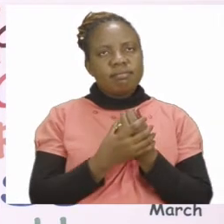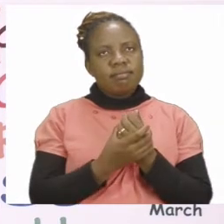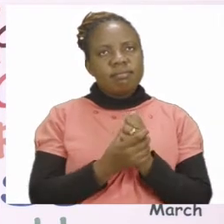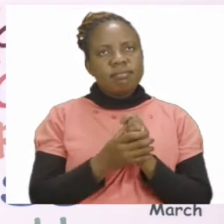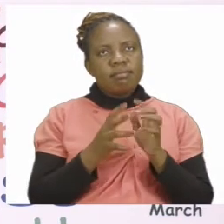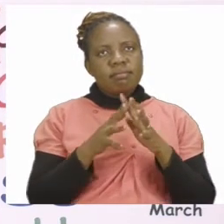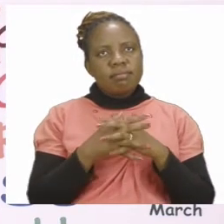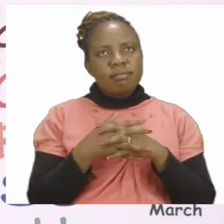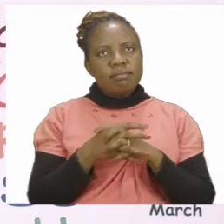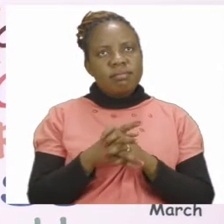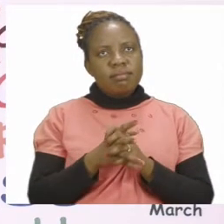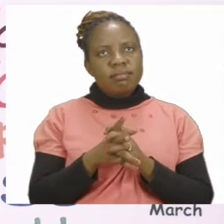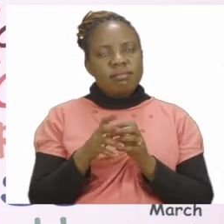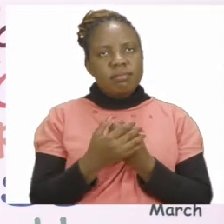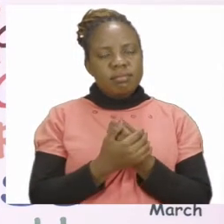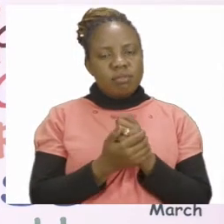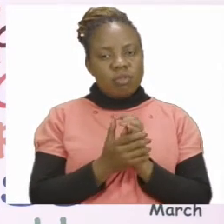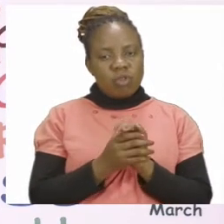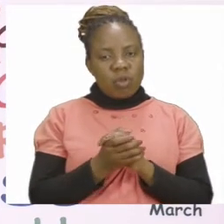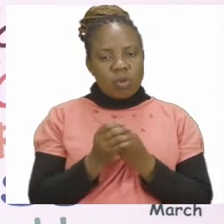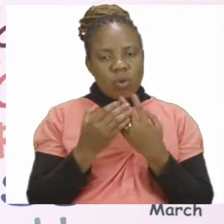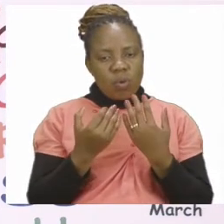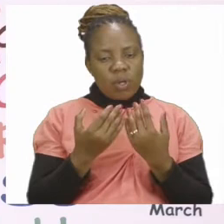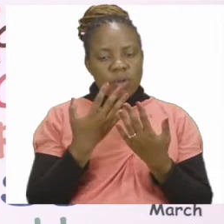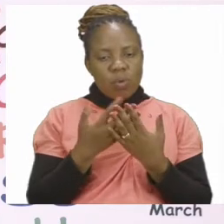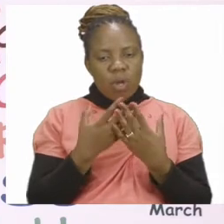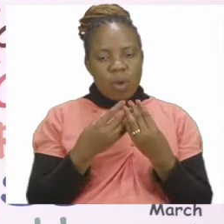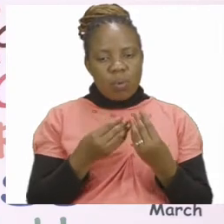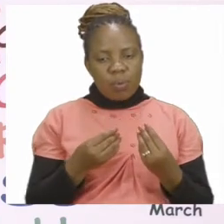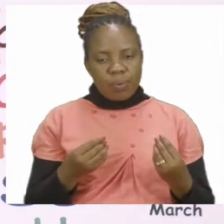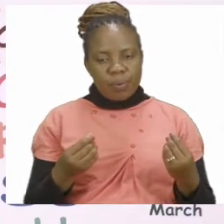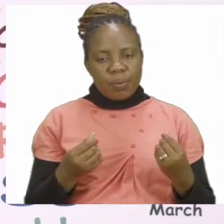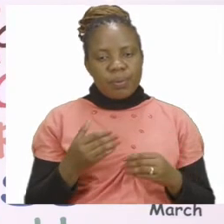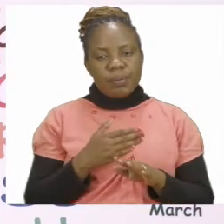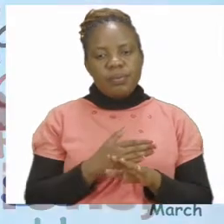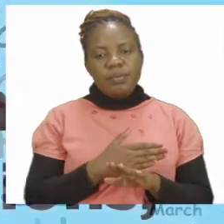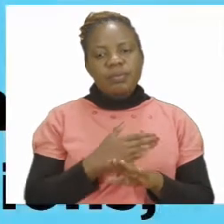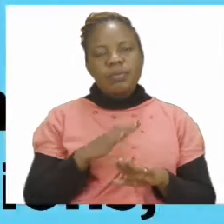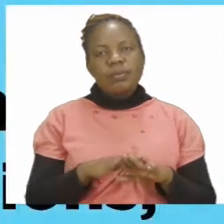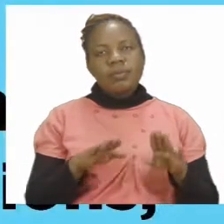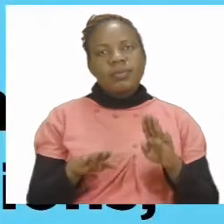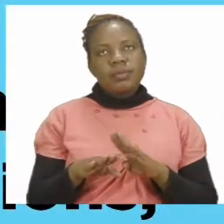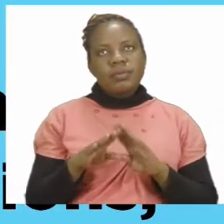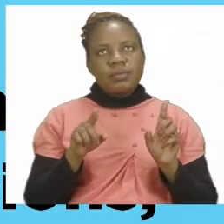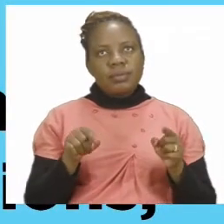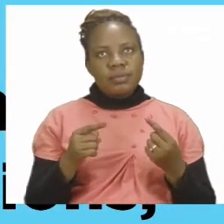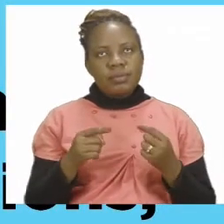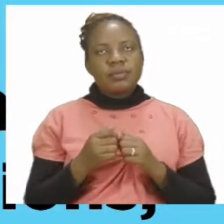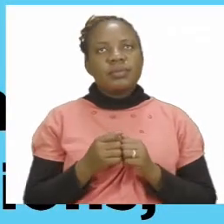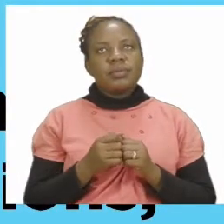fingers, and wait for your hands to dry before you touch anything. Now let's